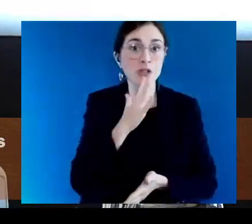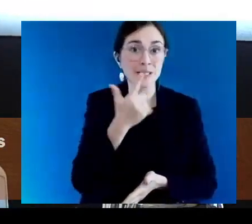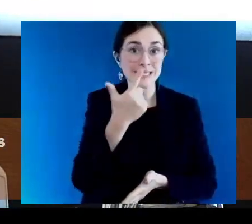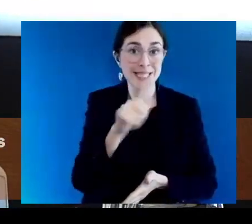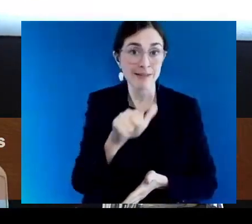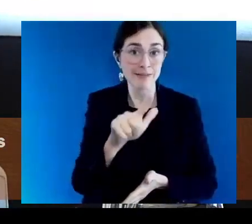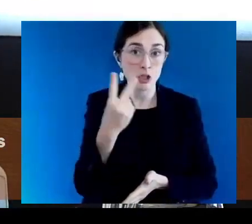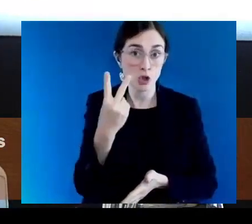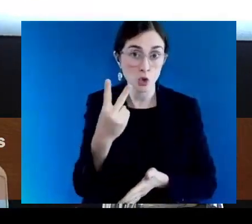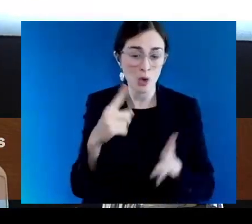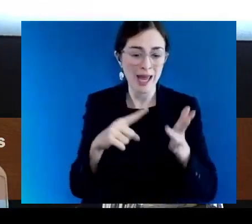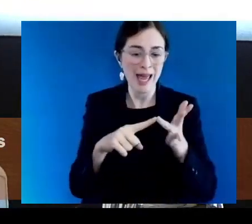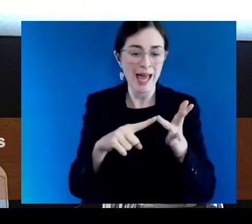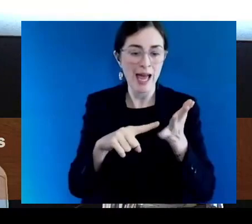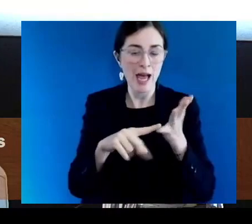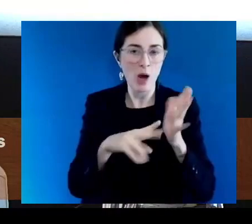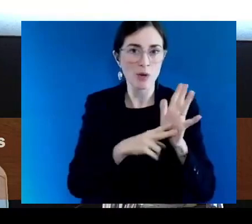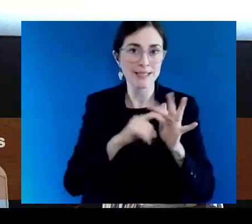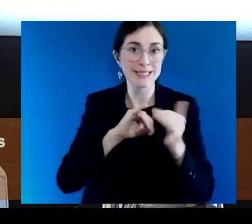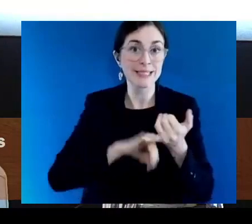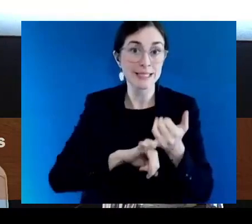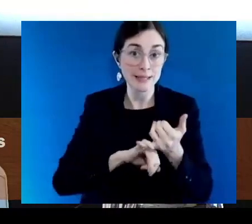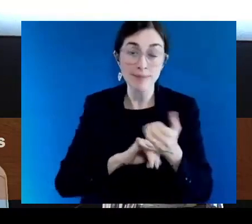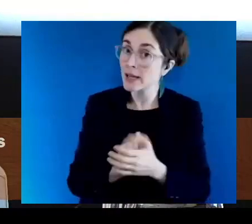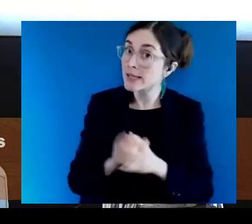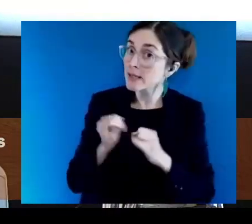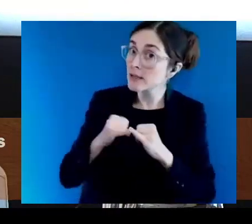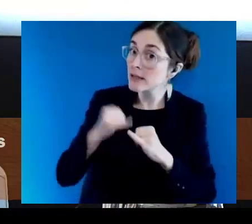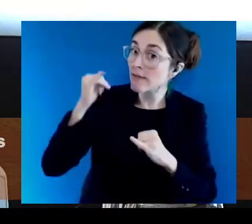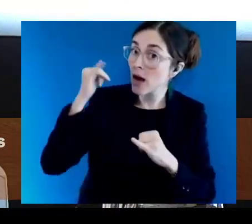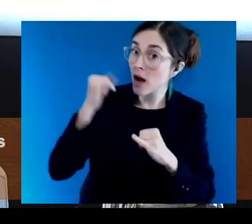4,555,572 ounces. For silver?